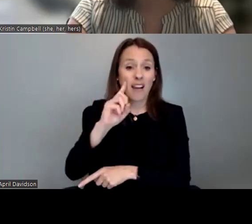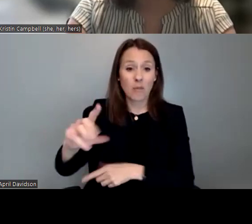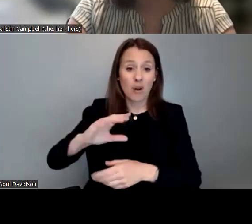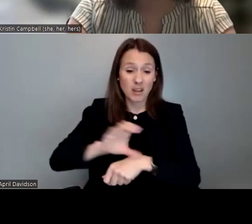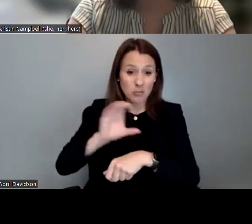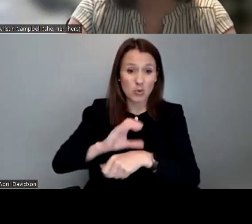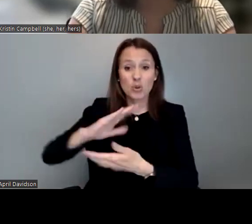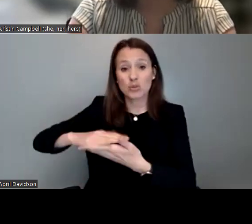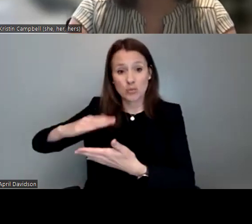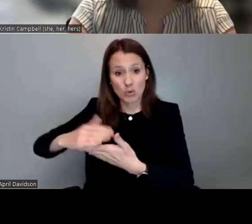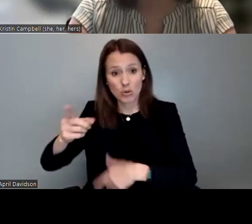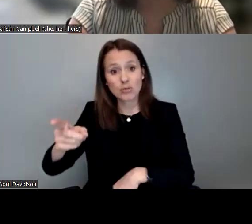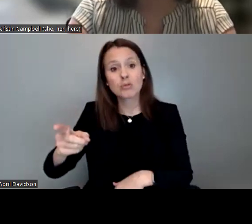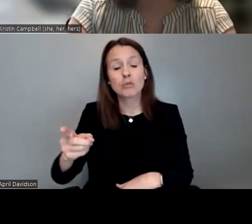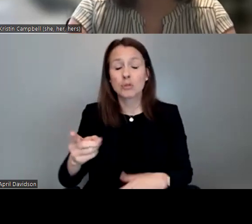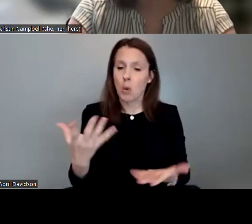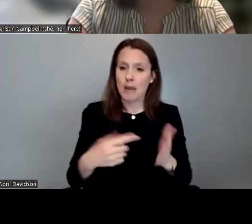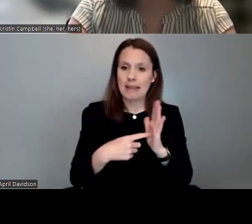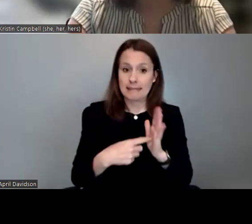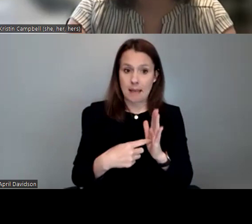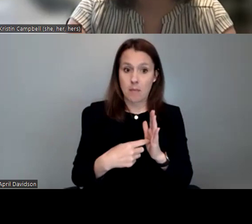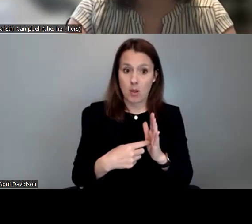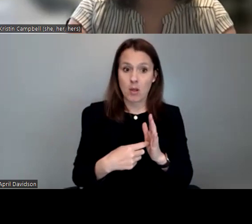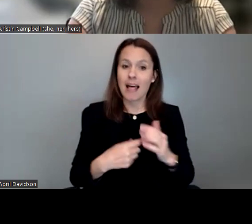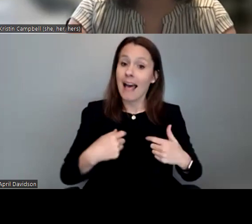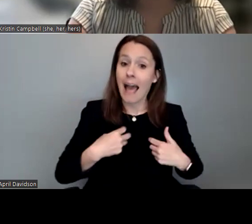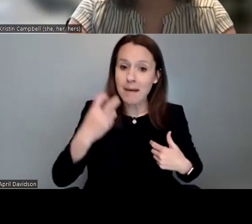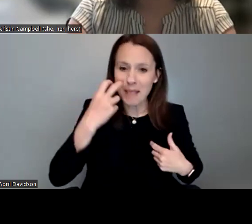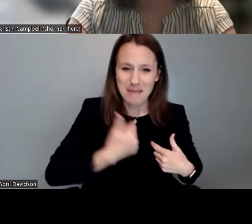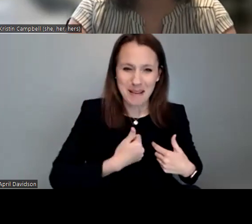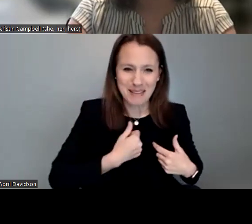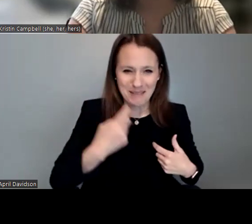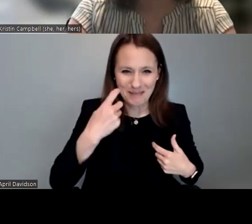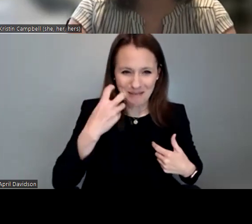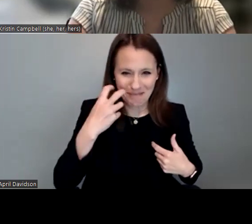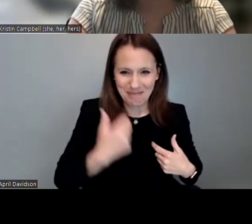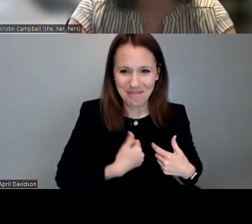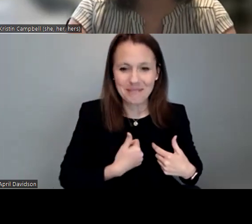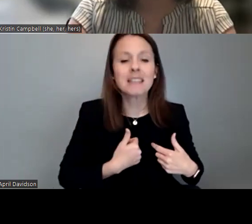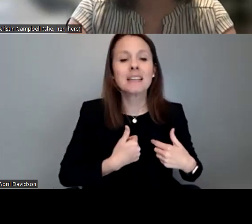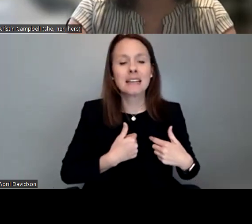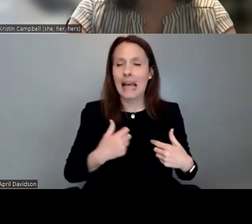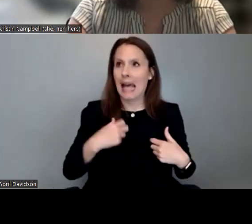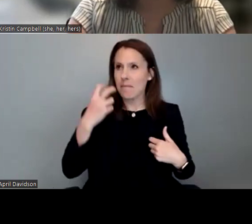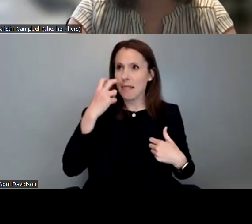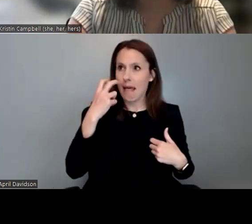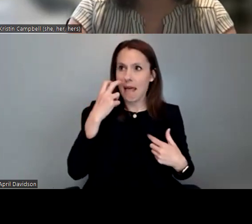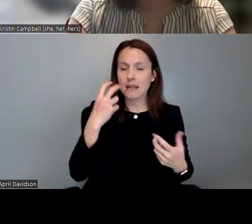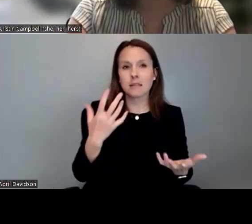So the software that we use, and by the way, I am blind and been blind practically